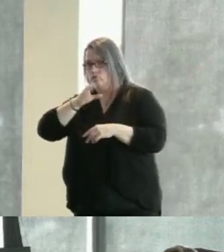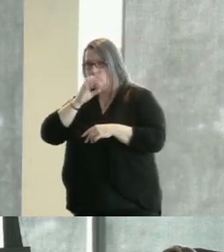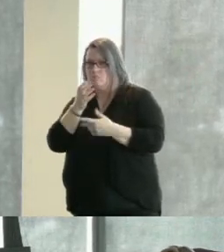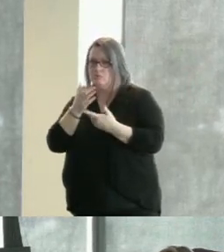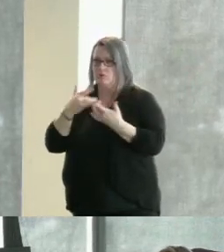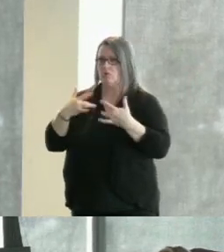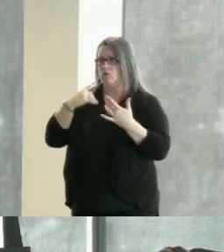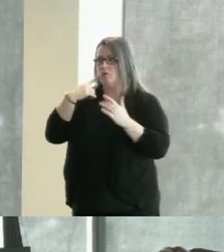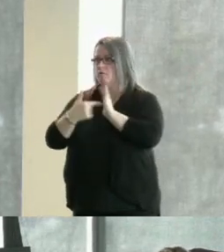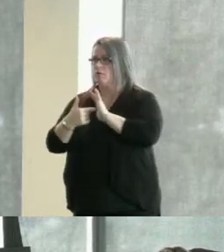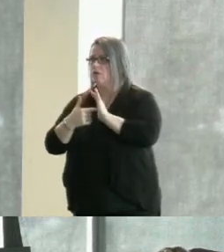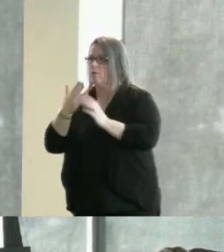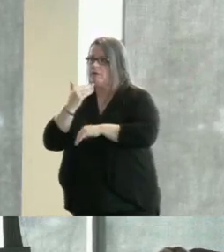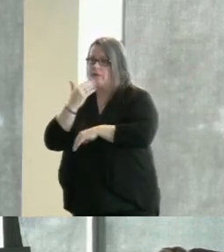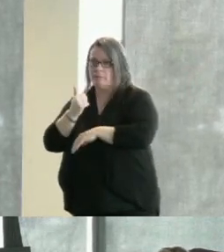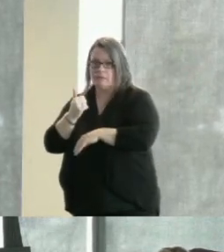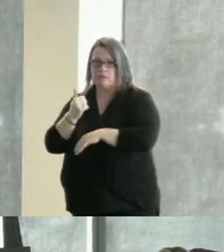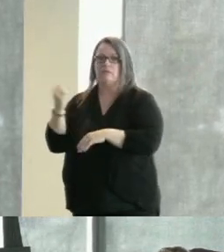as diabetes?